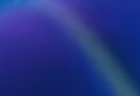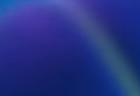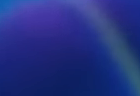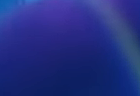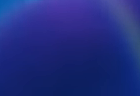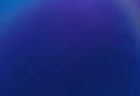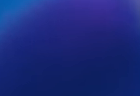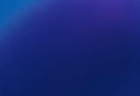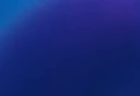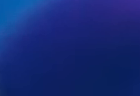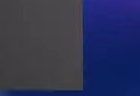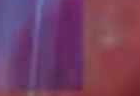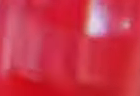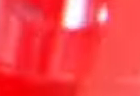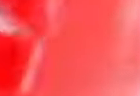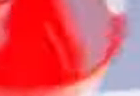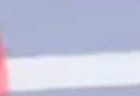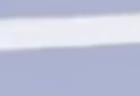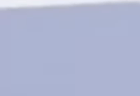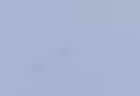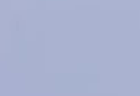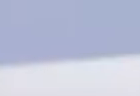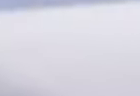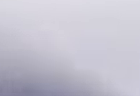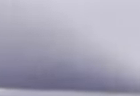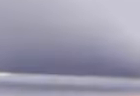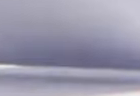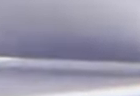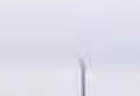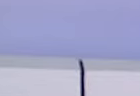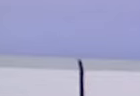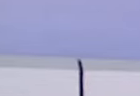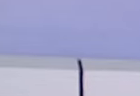stories behind each point and...